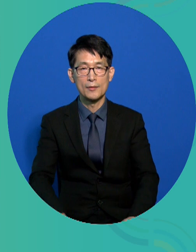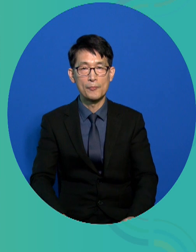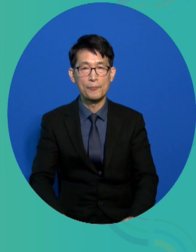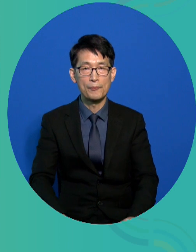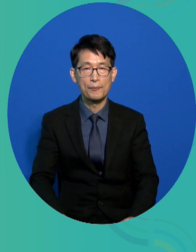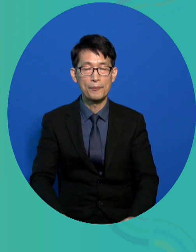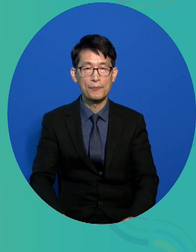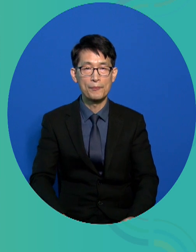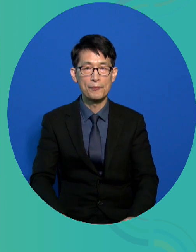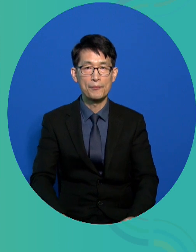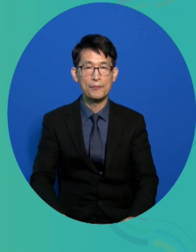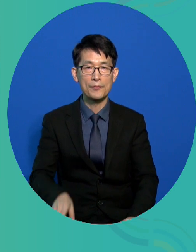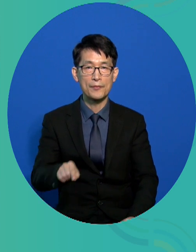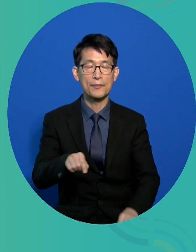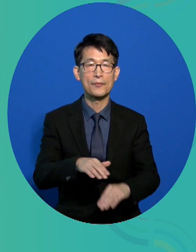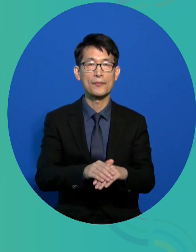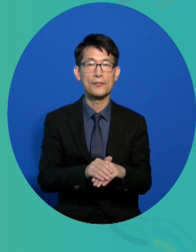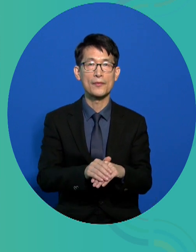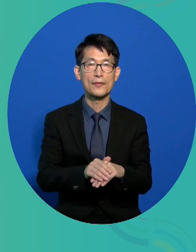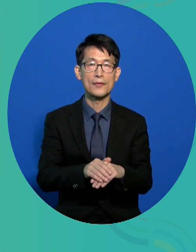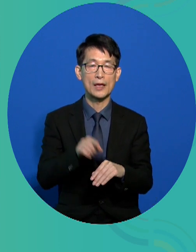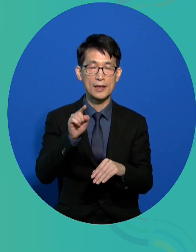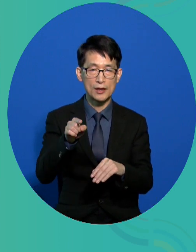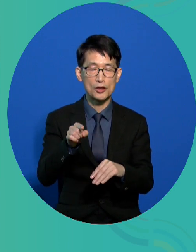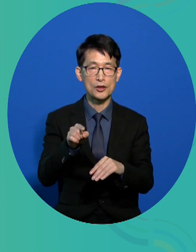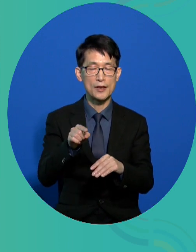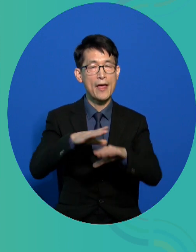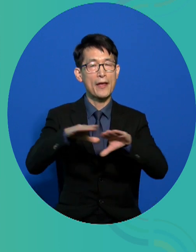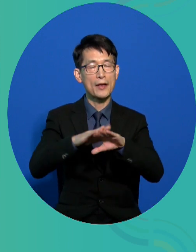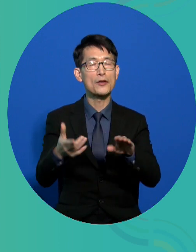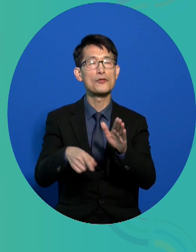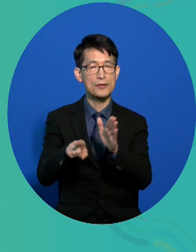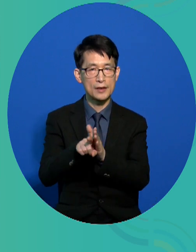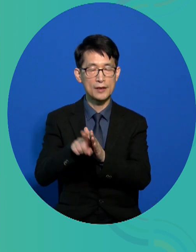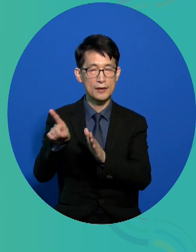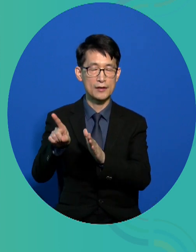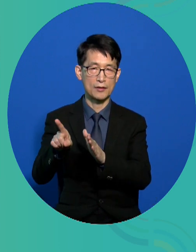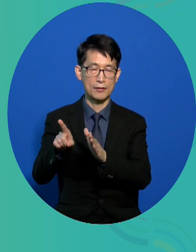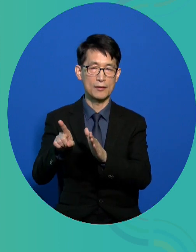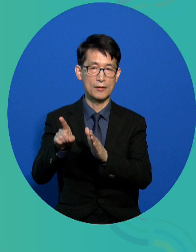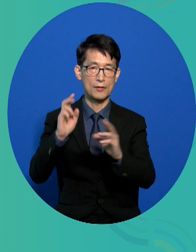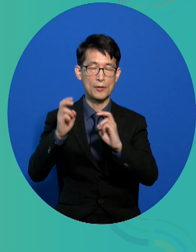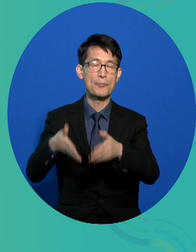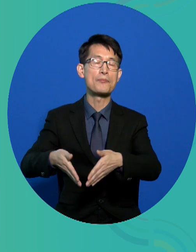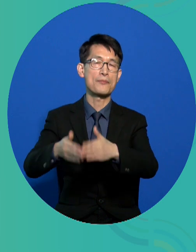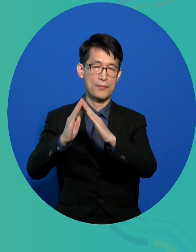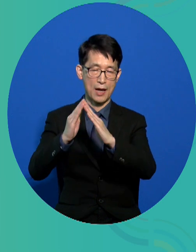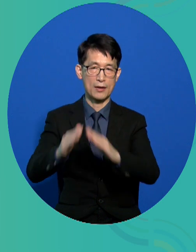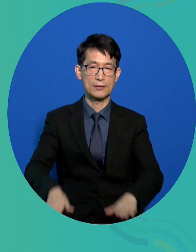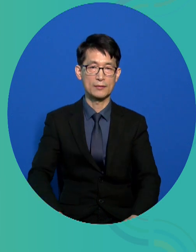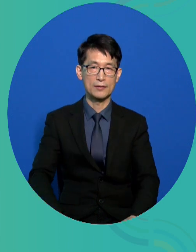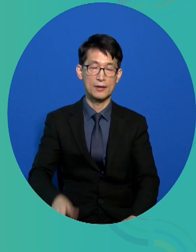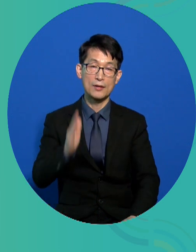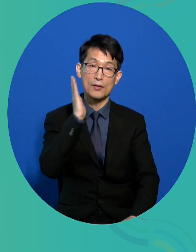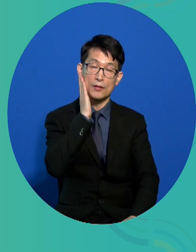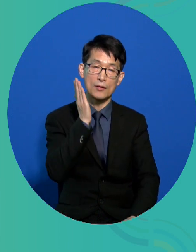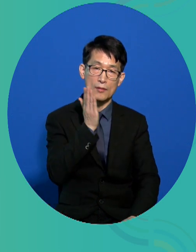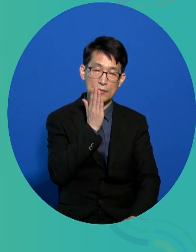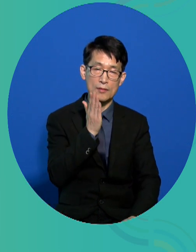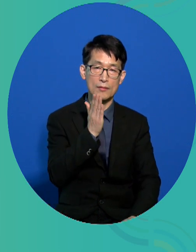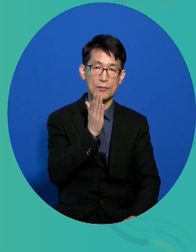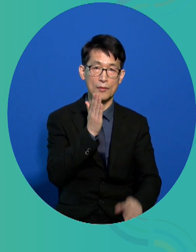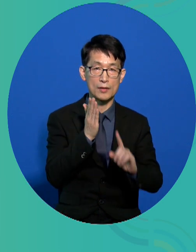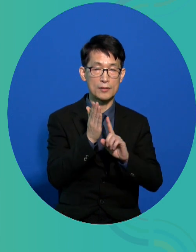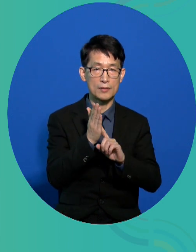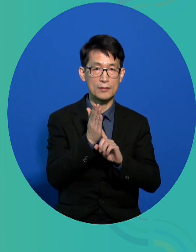many people came together, the deaf and the text interpreters and the supporters and the staff all came